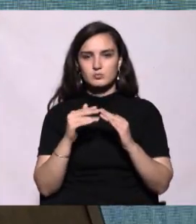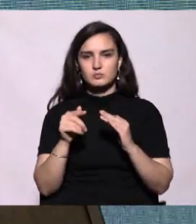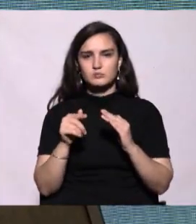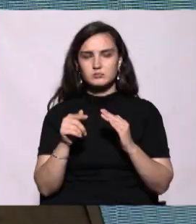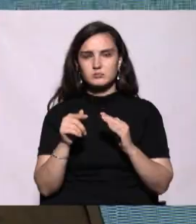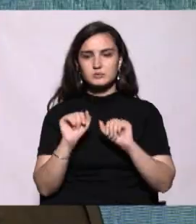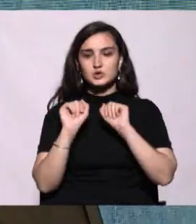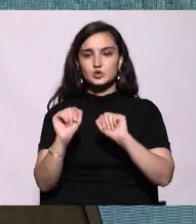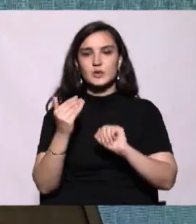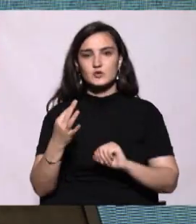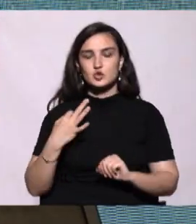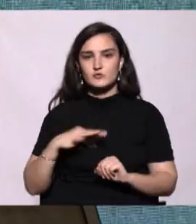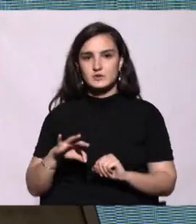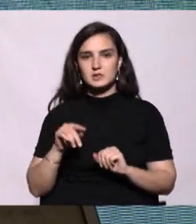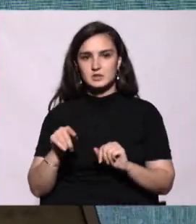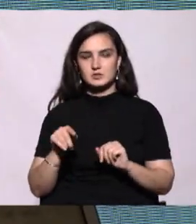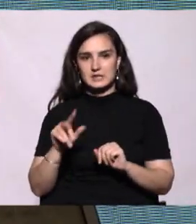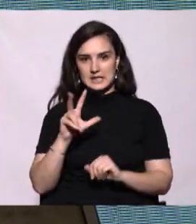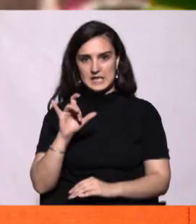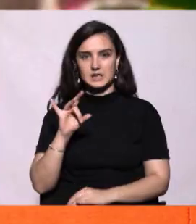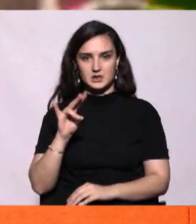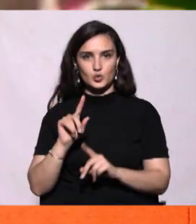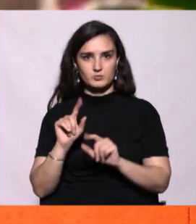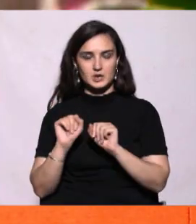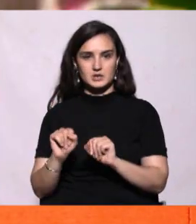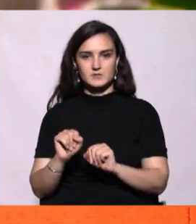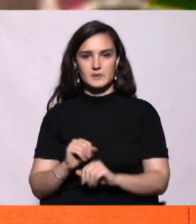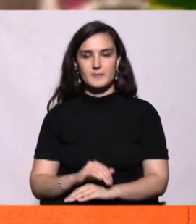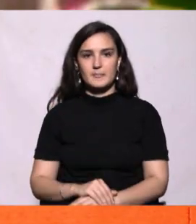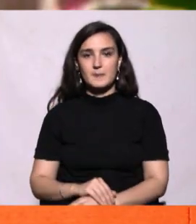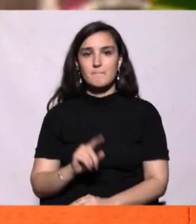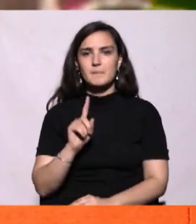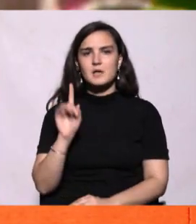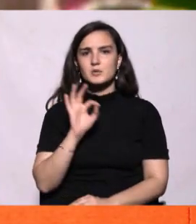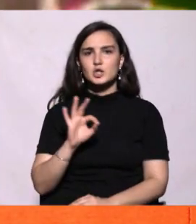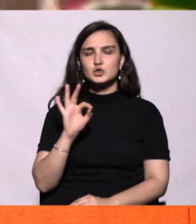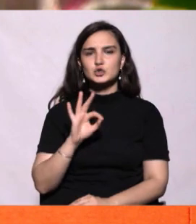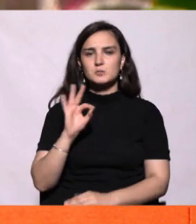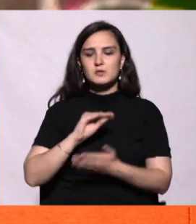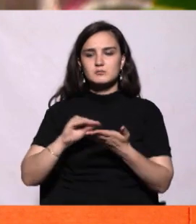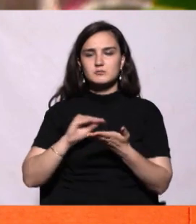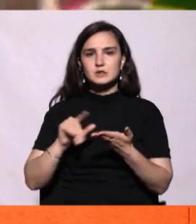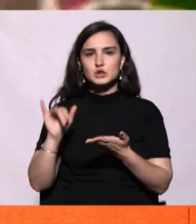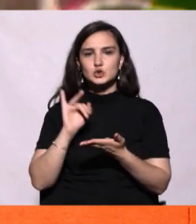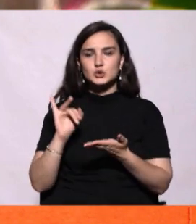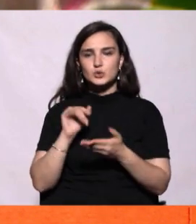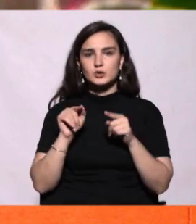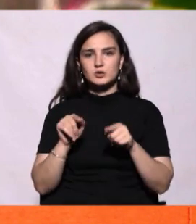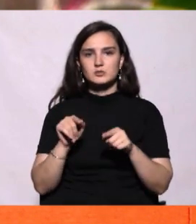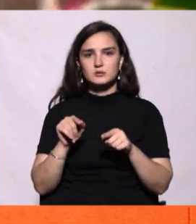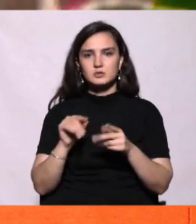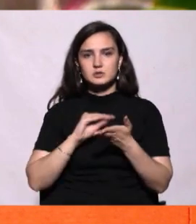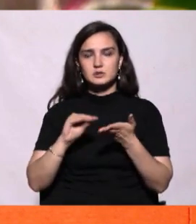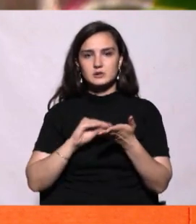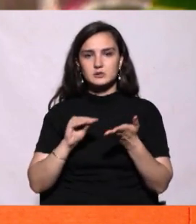to protect his son, Sir Henry. No. Okay, but what about the narrator of the story? The